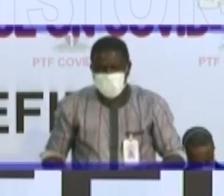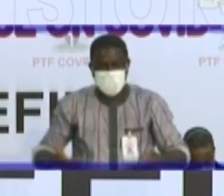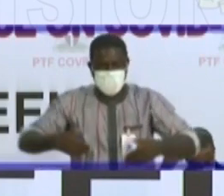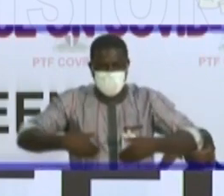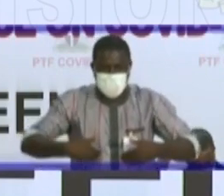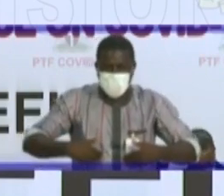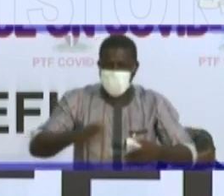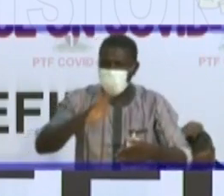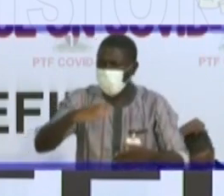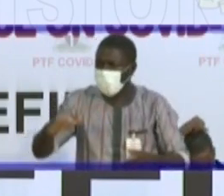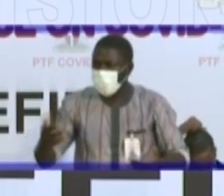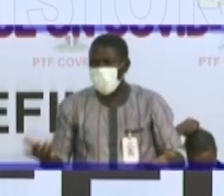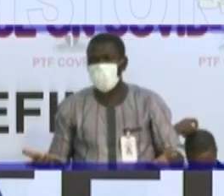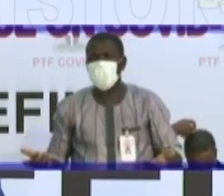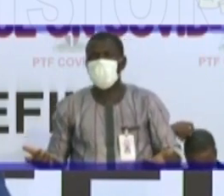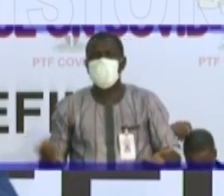children,